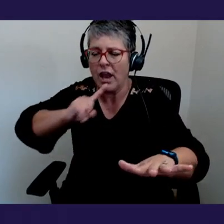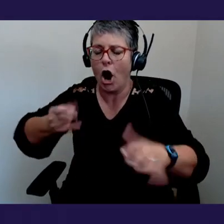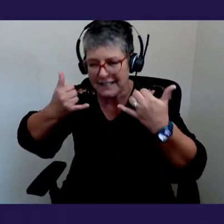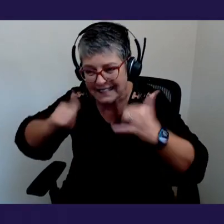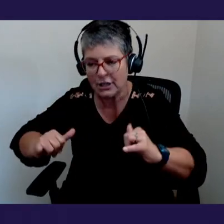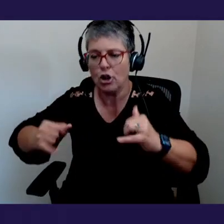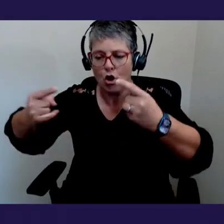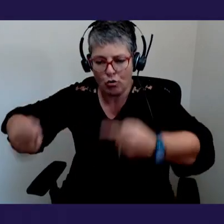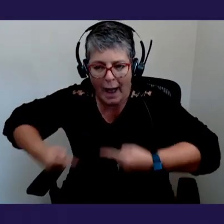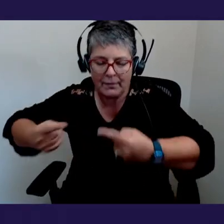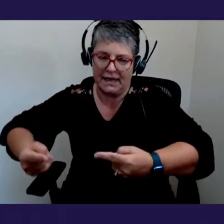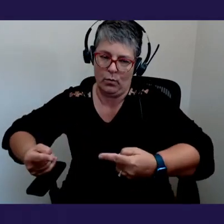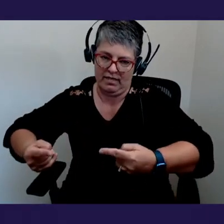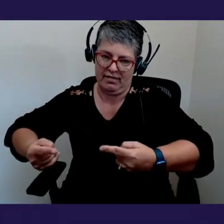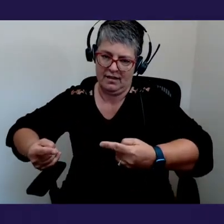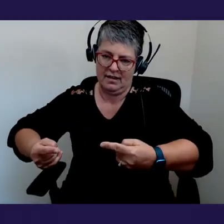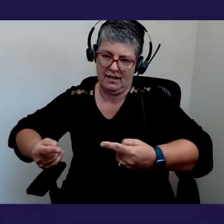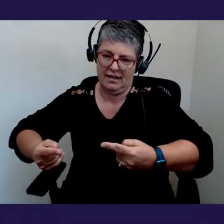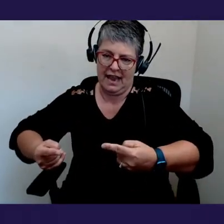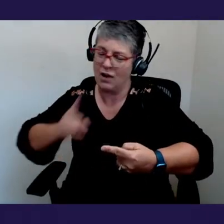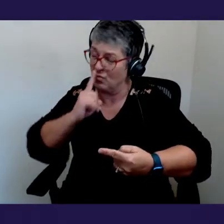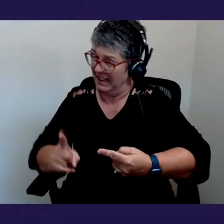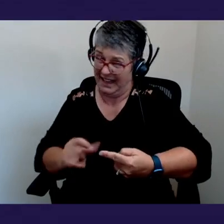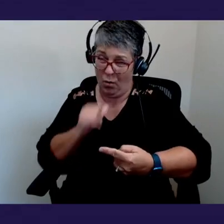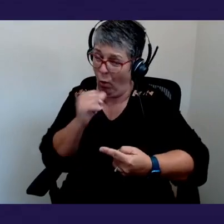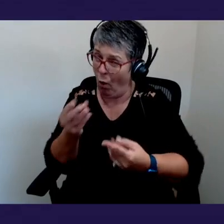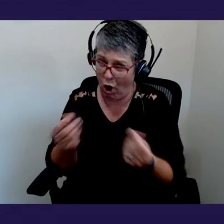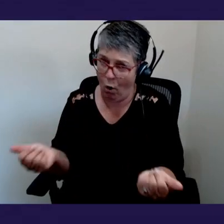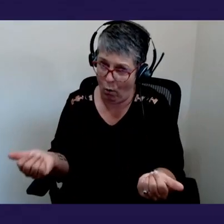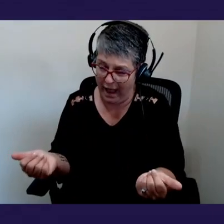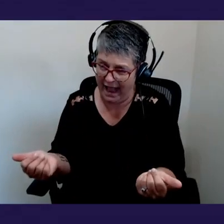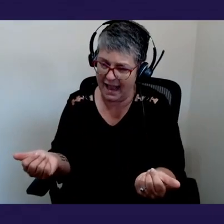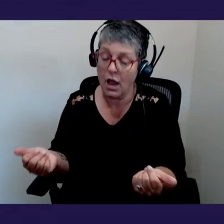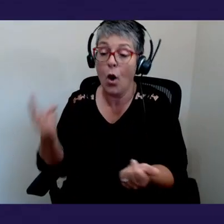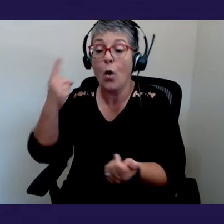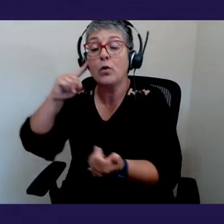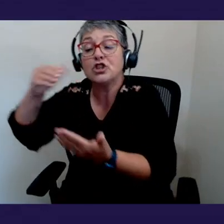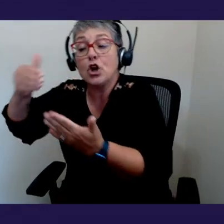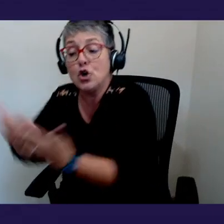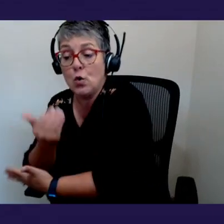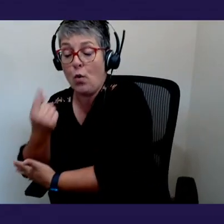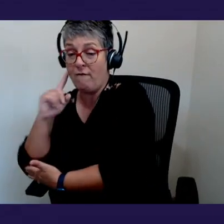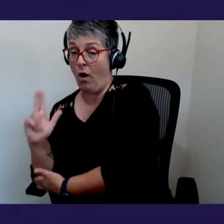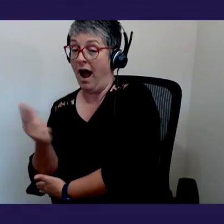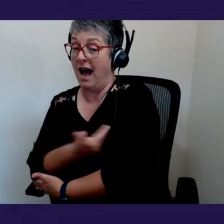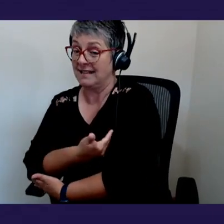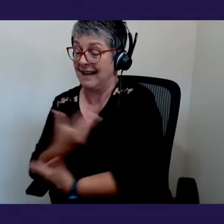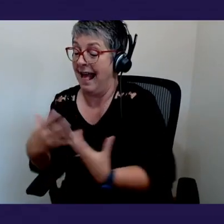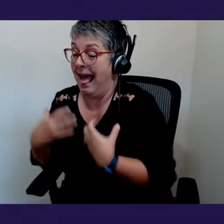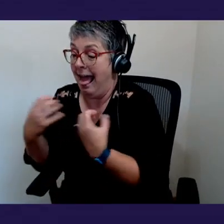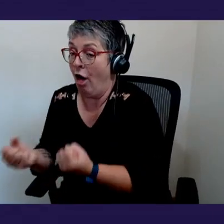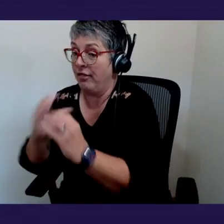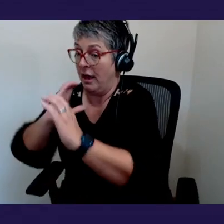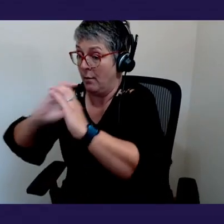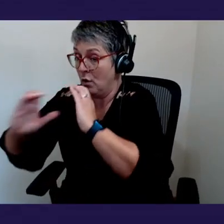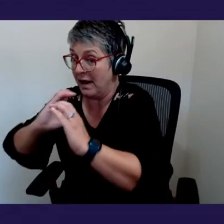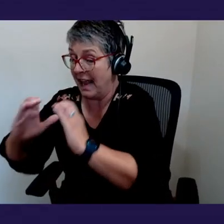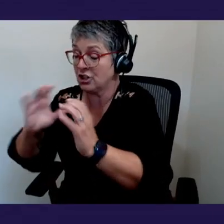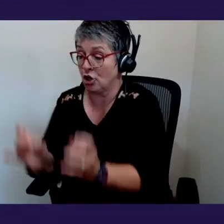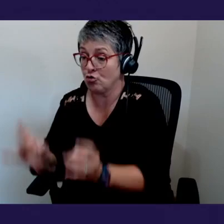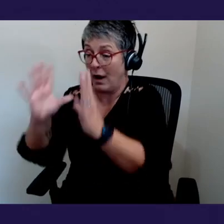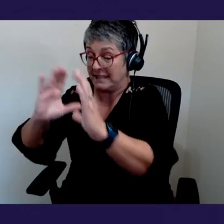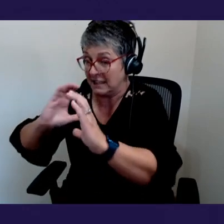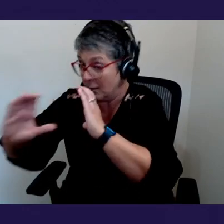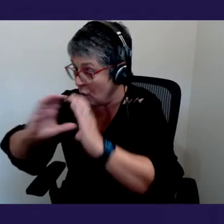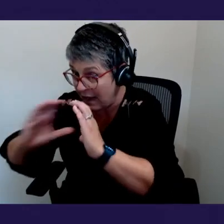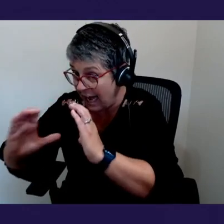that will never go away, it was novel to us in health communications and crisis communications for public health and global health,